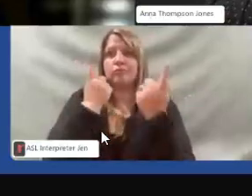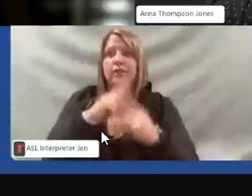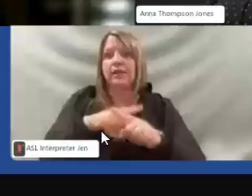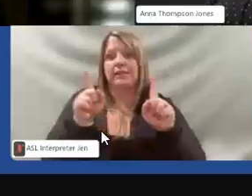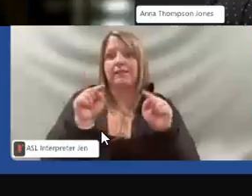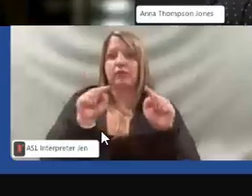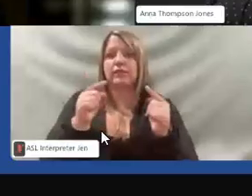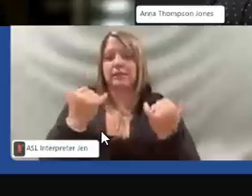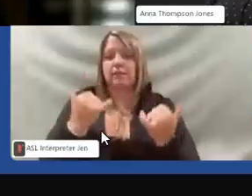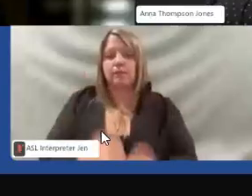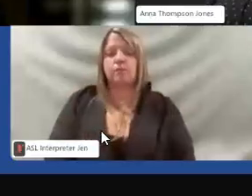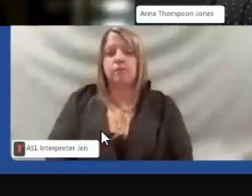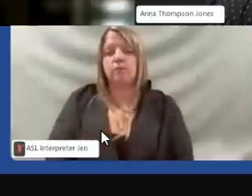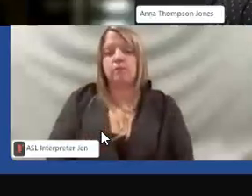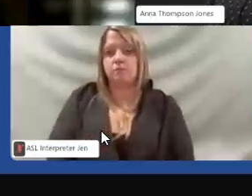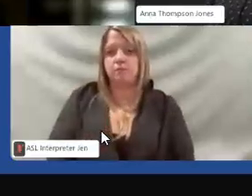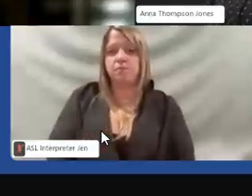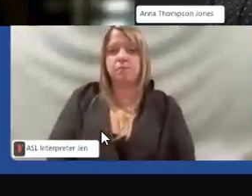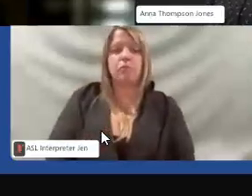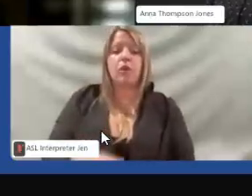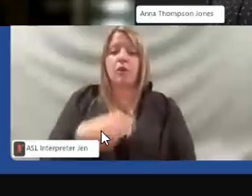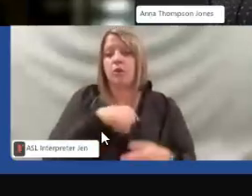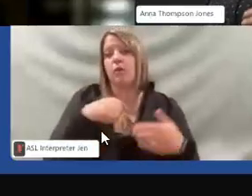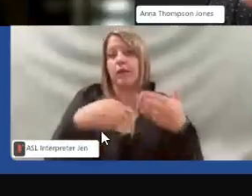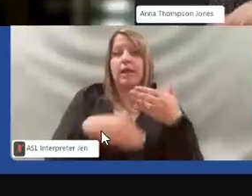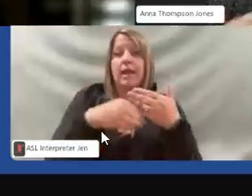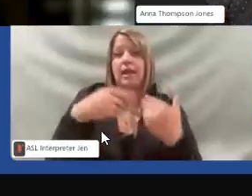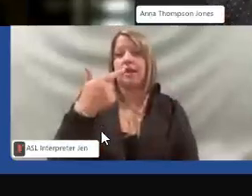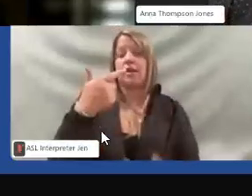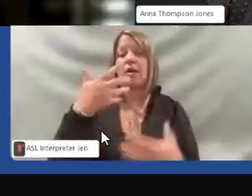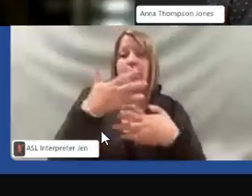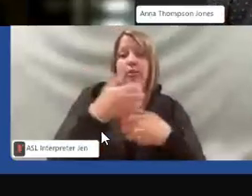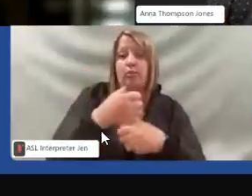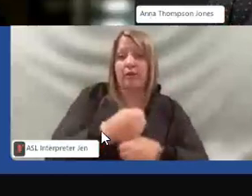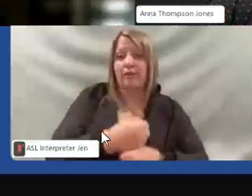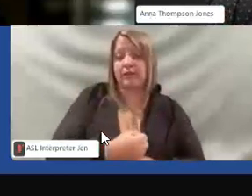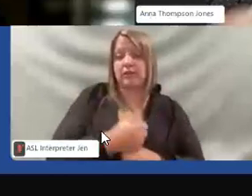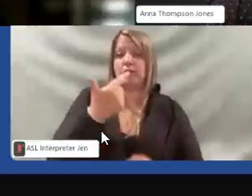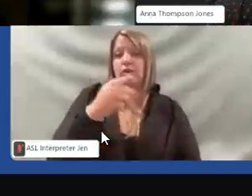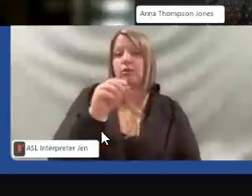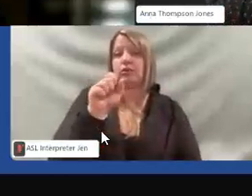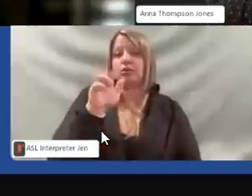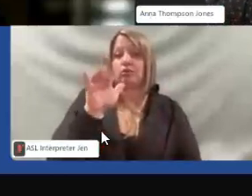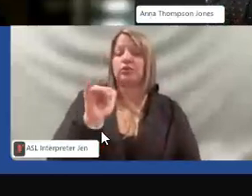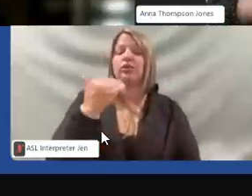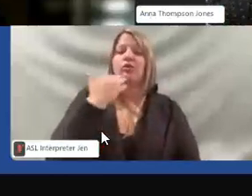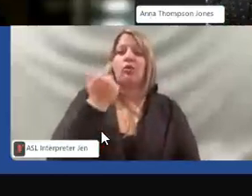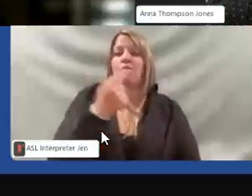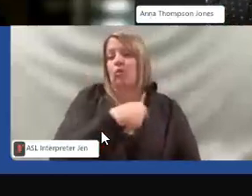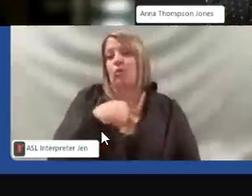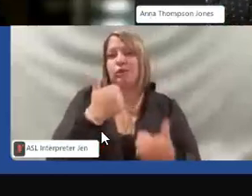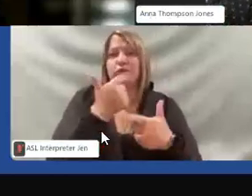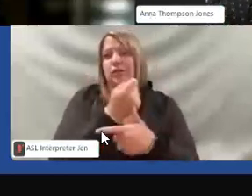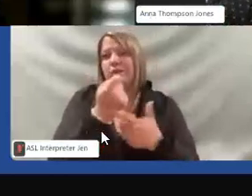differences here. And so we've added a glossary of abbreviations. That way people know, what we're talking about. And we try to